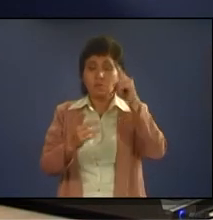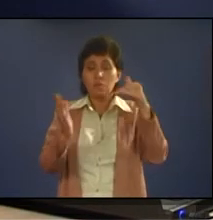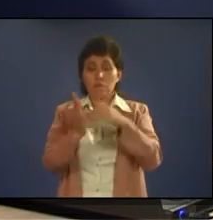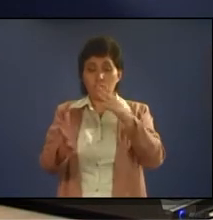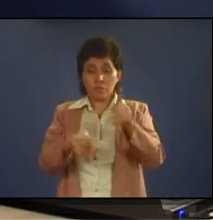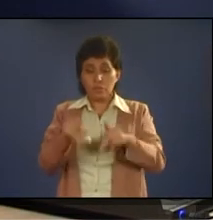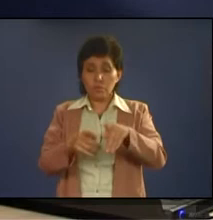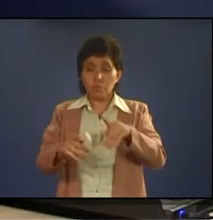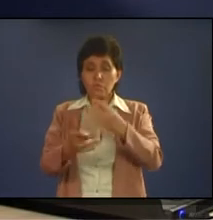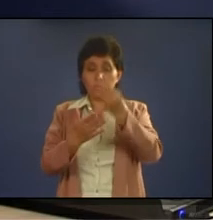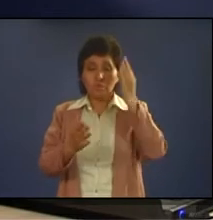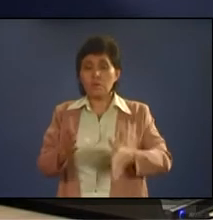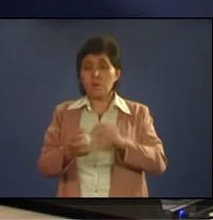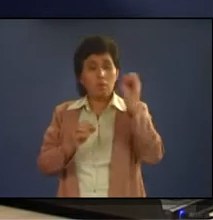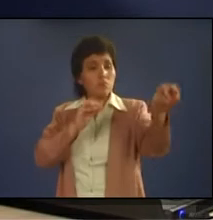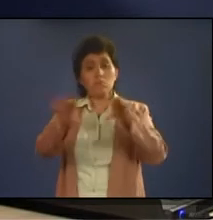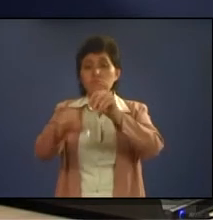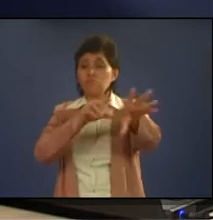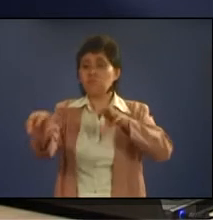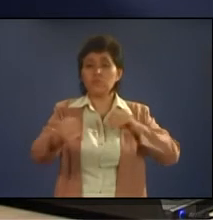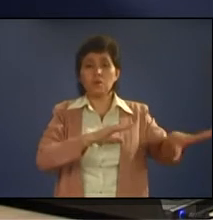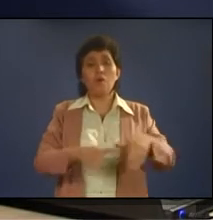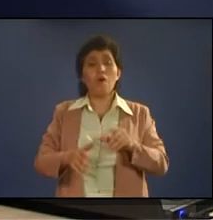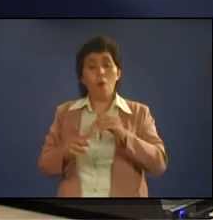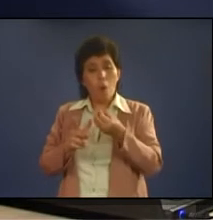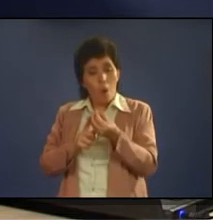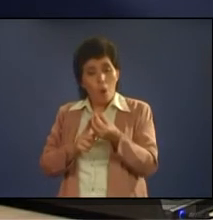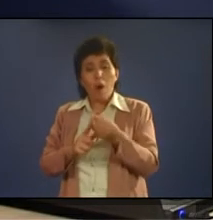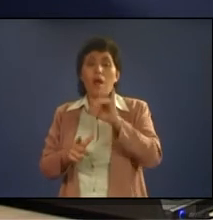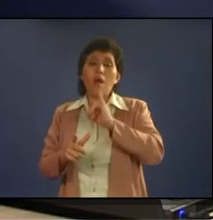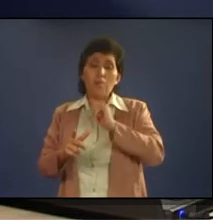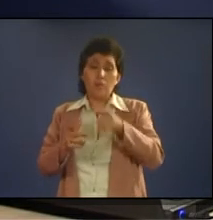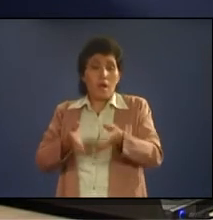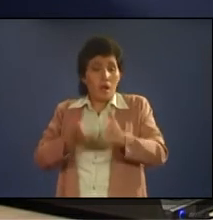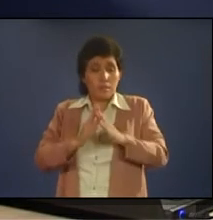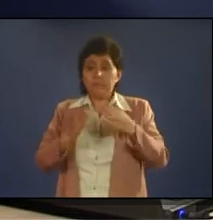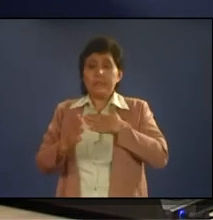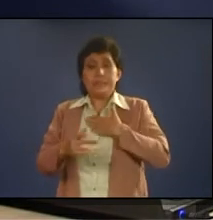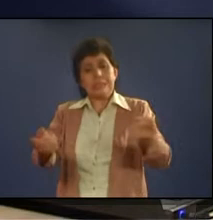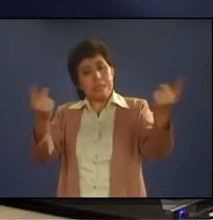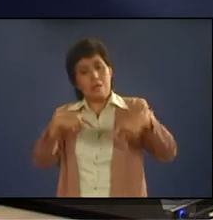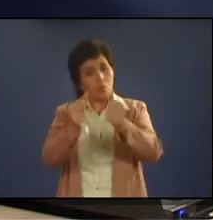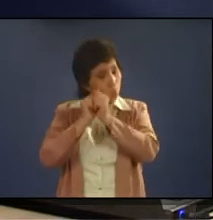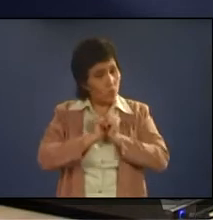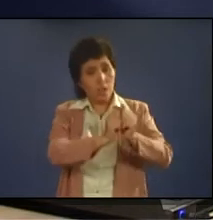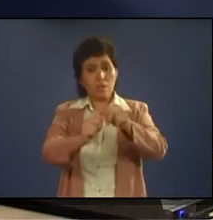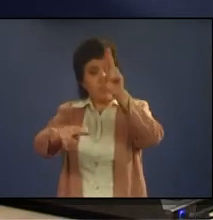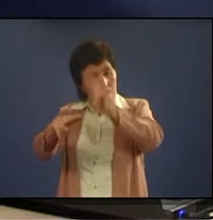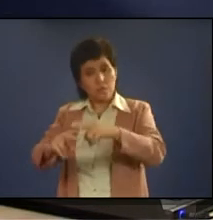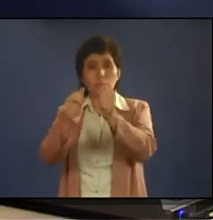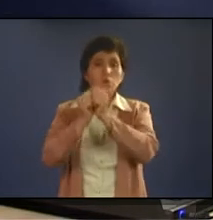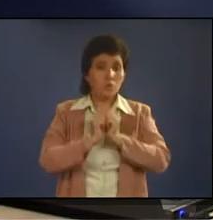hall, or I can just ask them to come together and just please sit in front and please sit together.